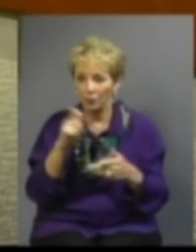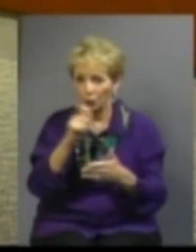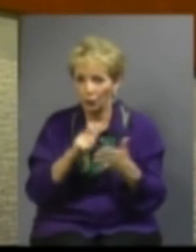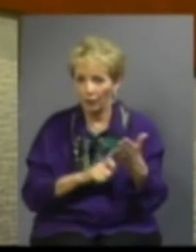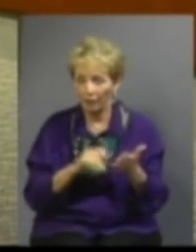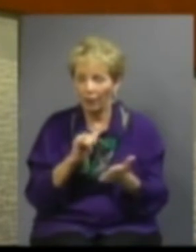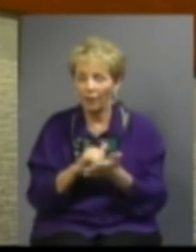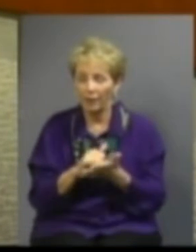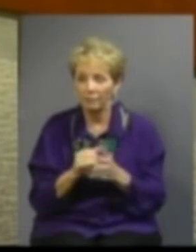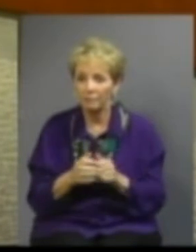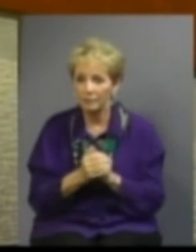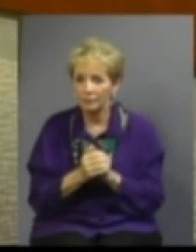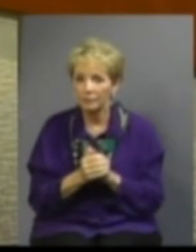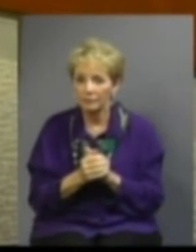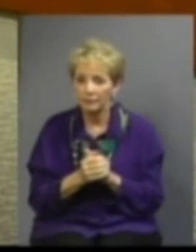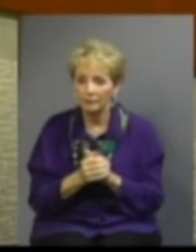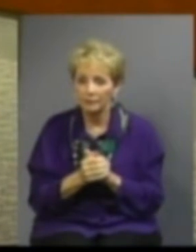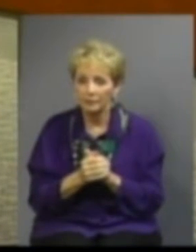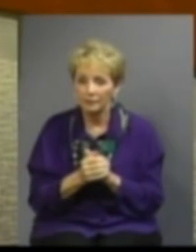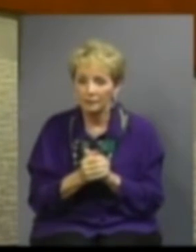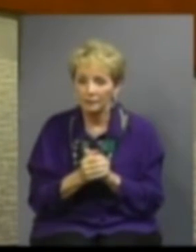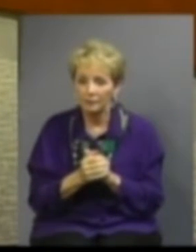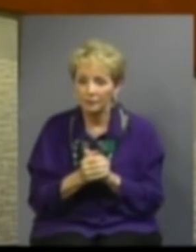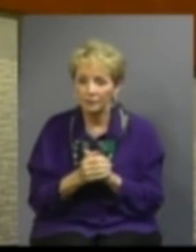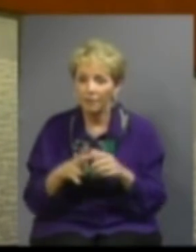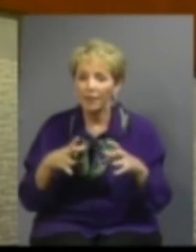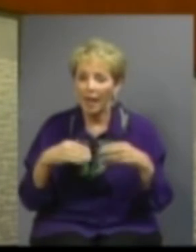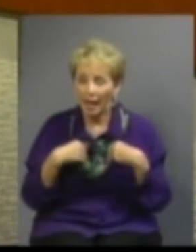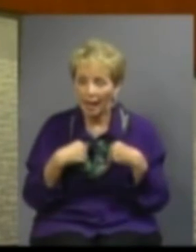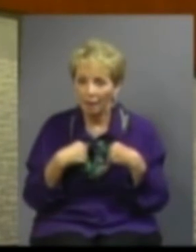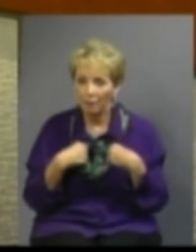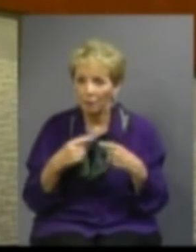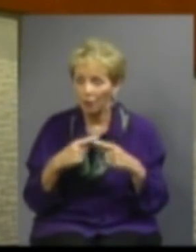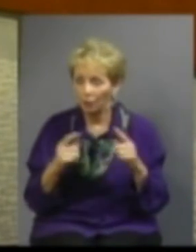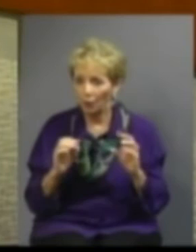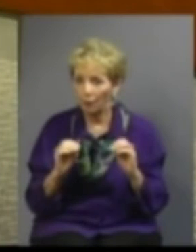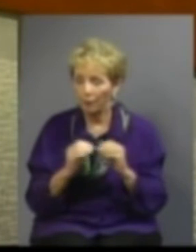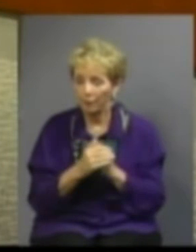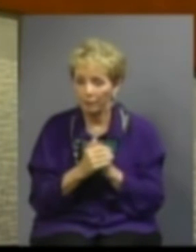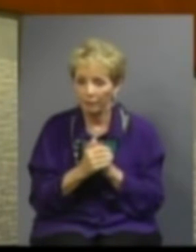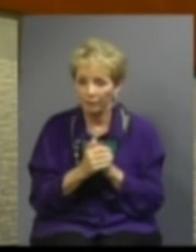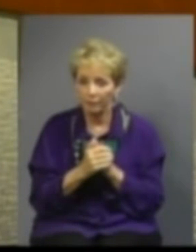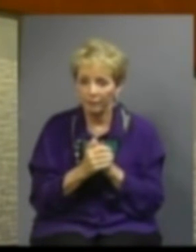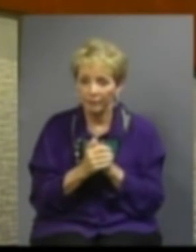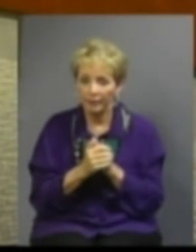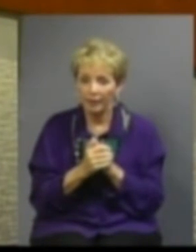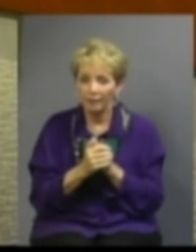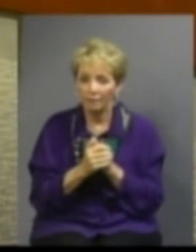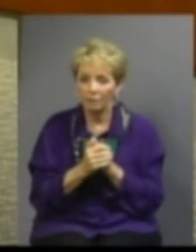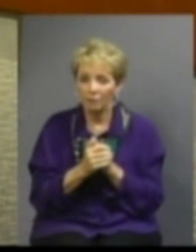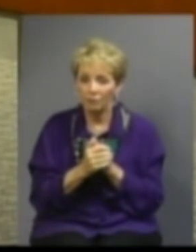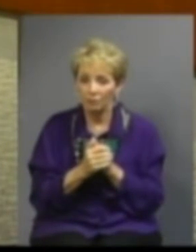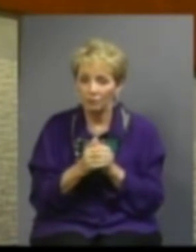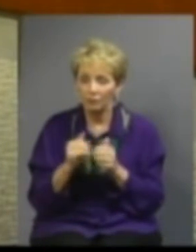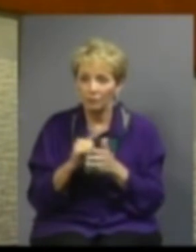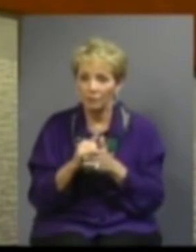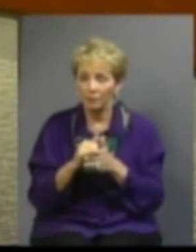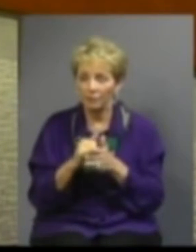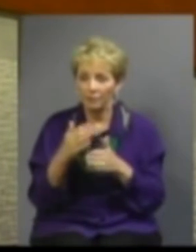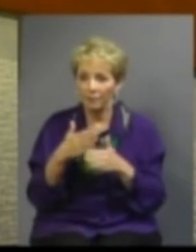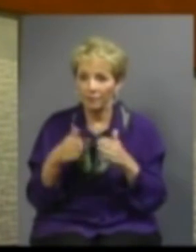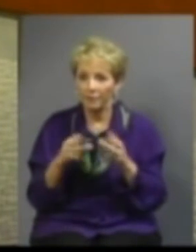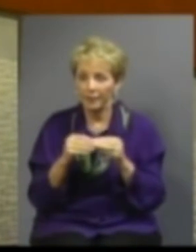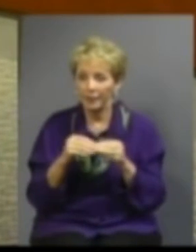particular limit. Okay. All in favor, say aye. Aye. Opposed? Okay, at the end of the meeting, but